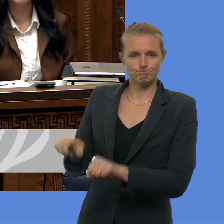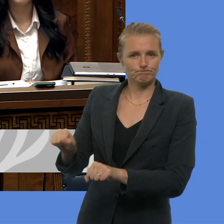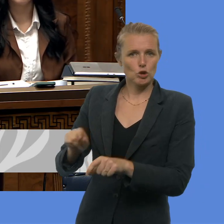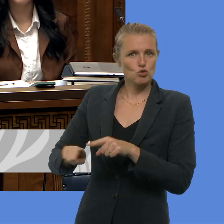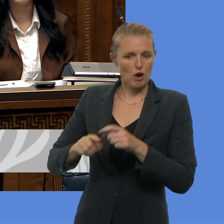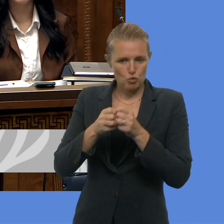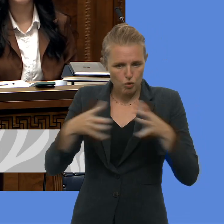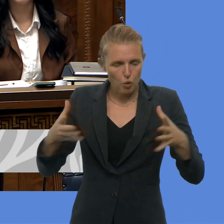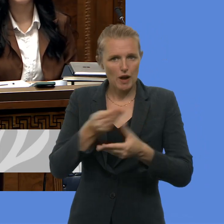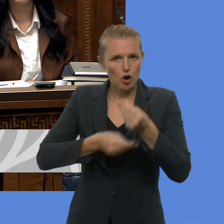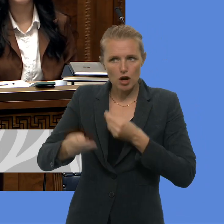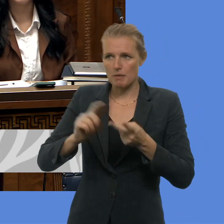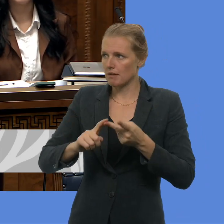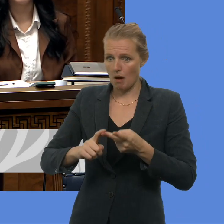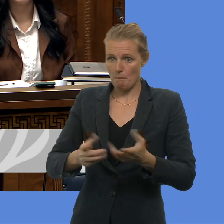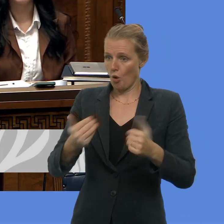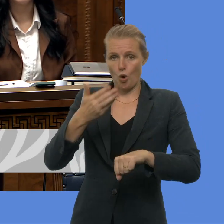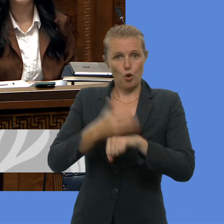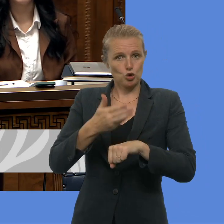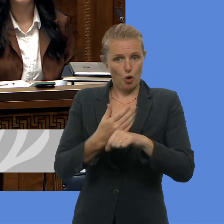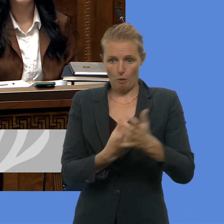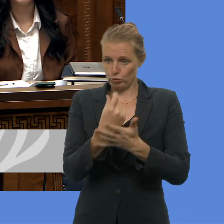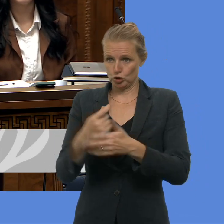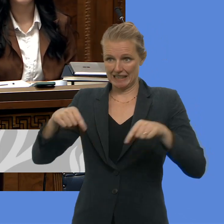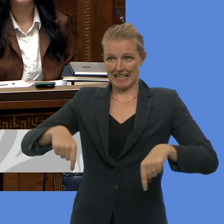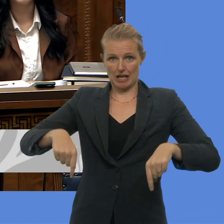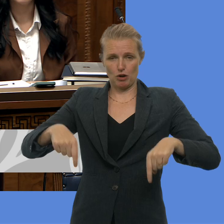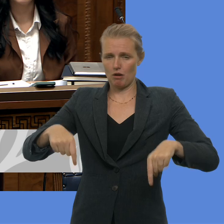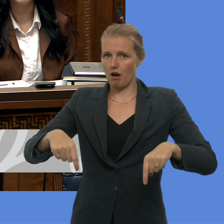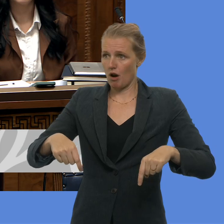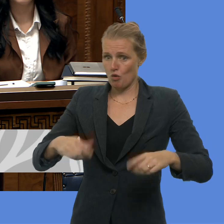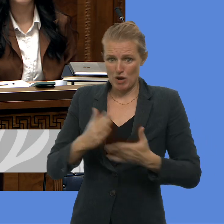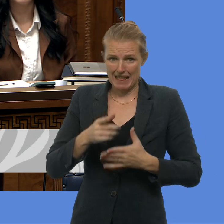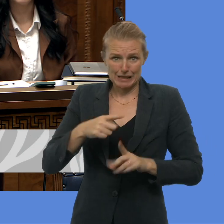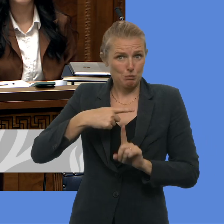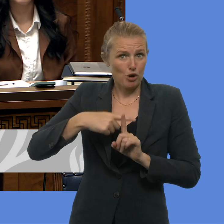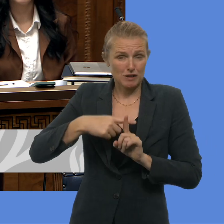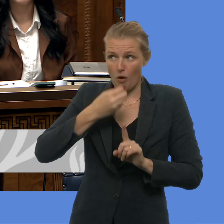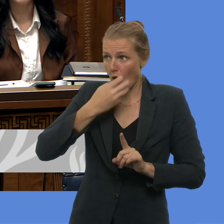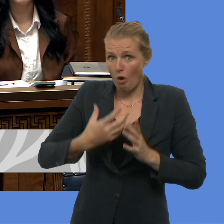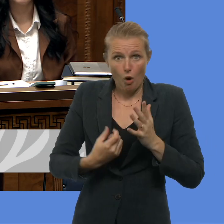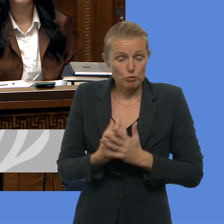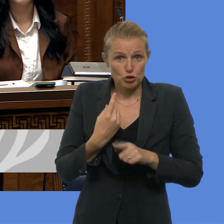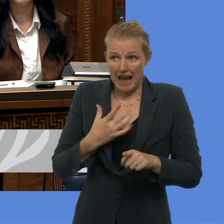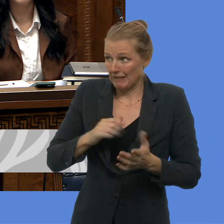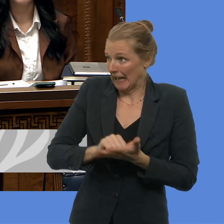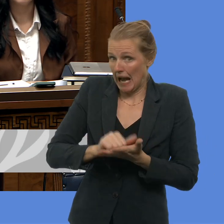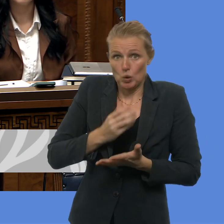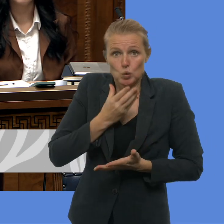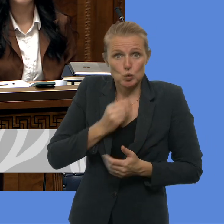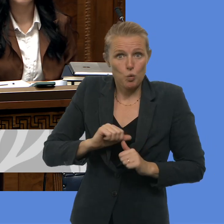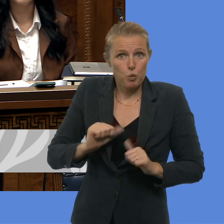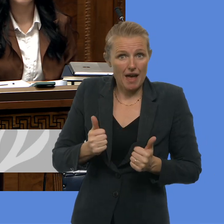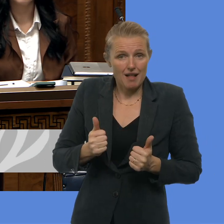our economy. We have this unique selling point now, then we have to really maximise it, and that's certainly at the heart of the work of the